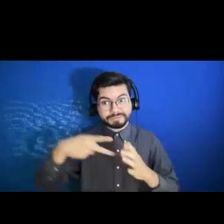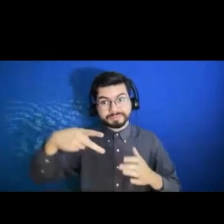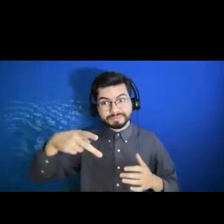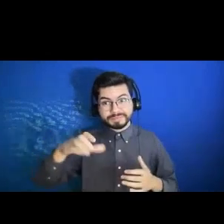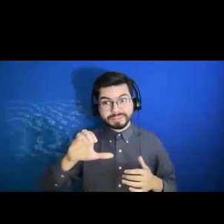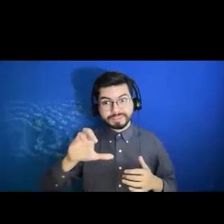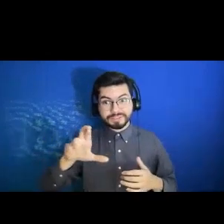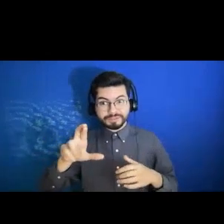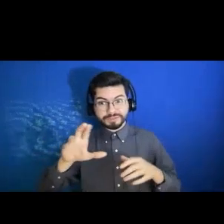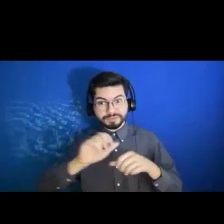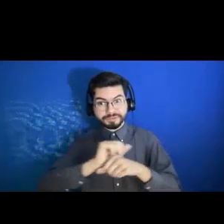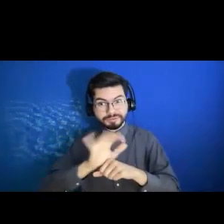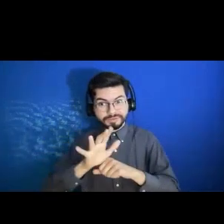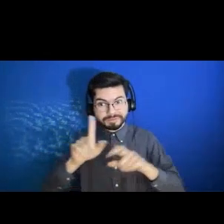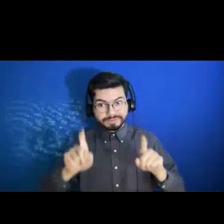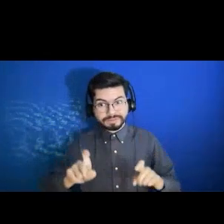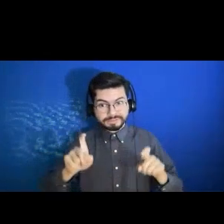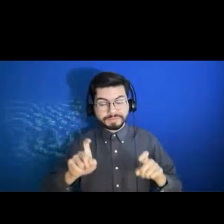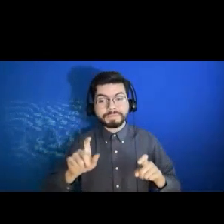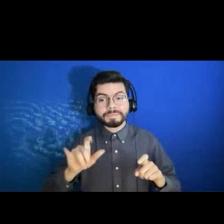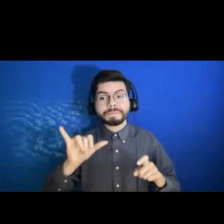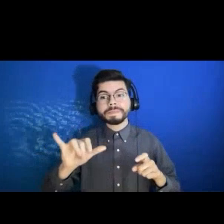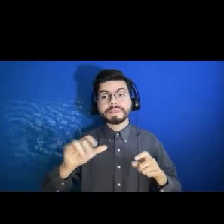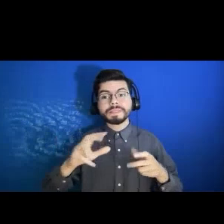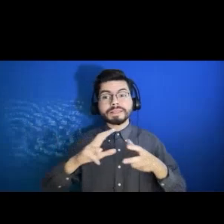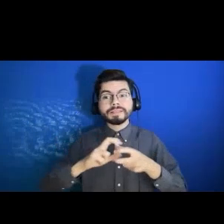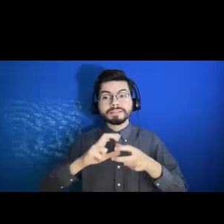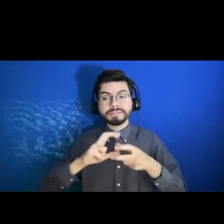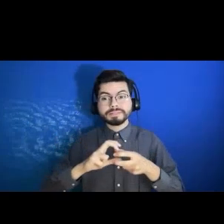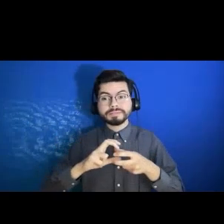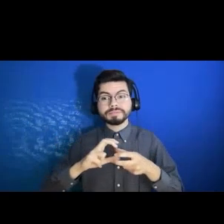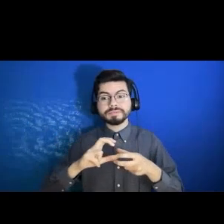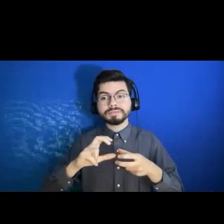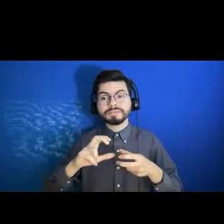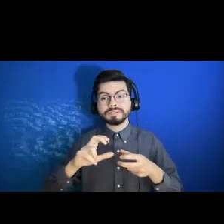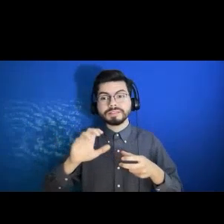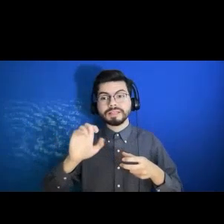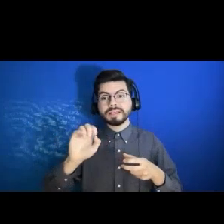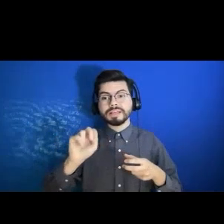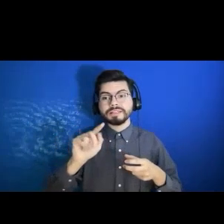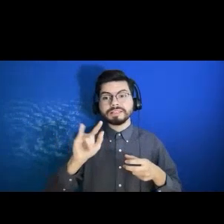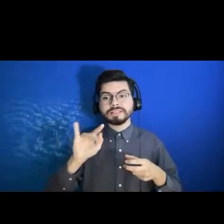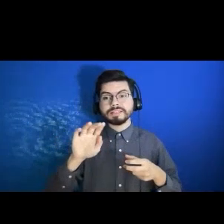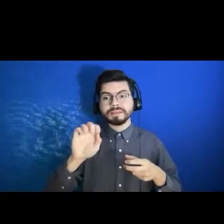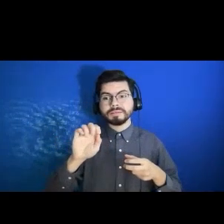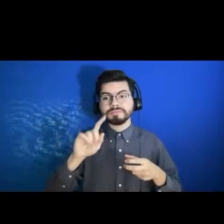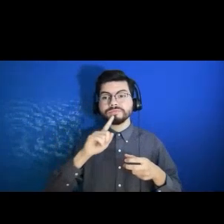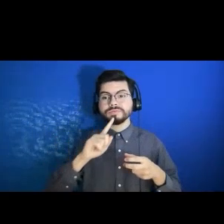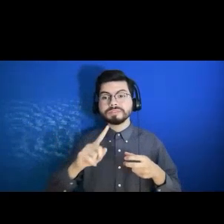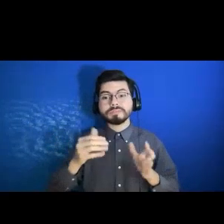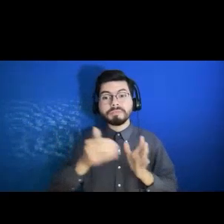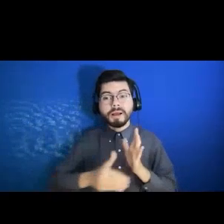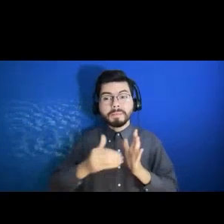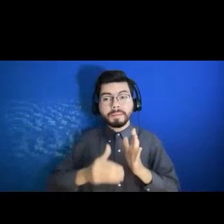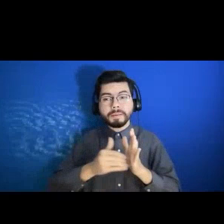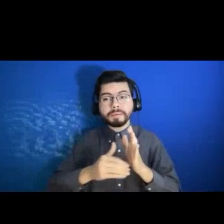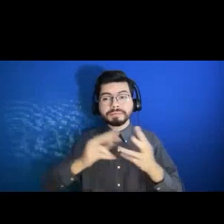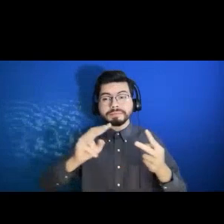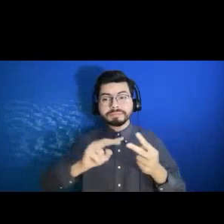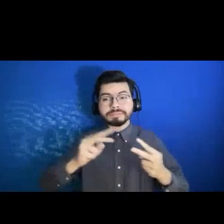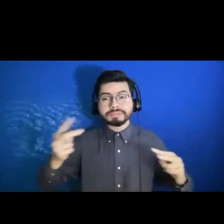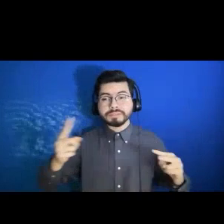things, this enzyme, it could replicate DNA very fast at high temperatures. And